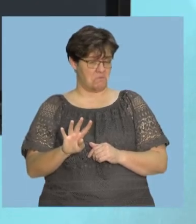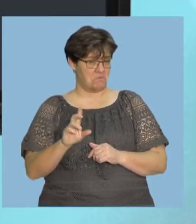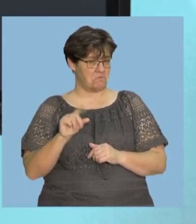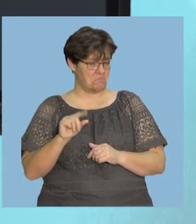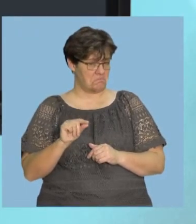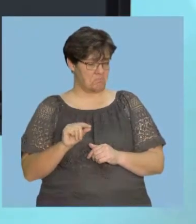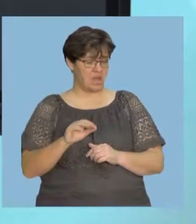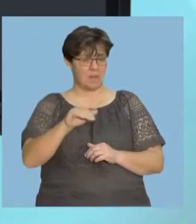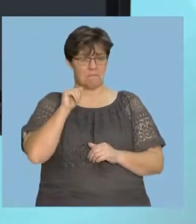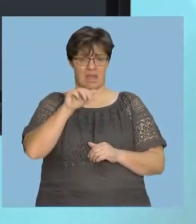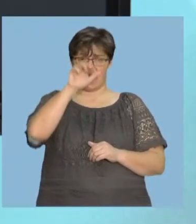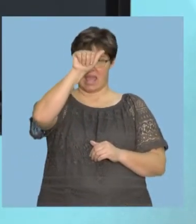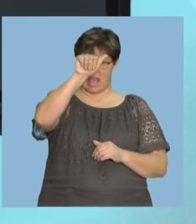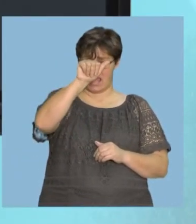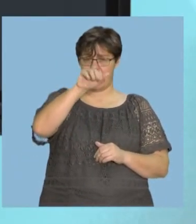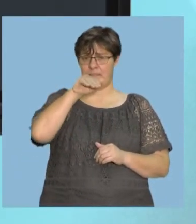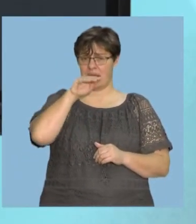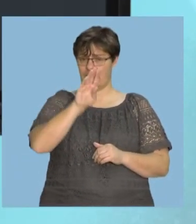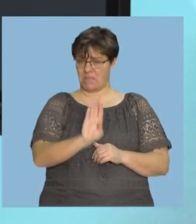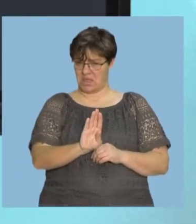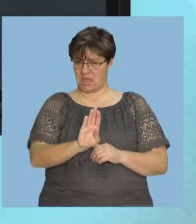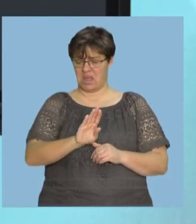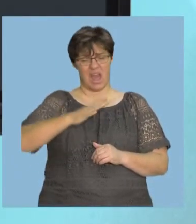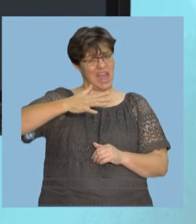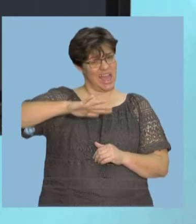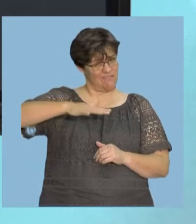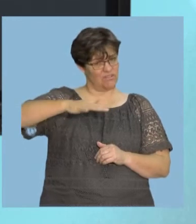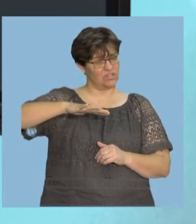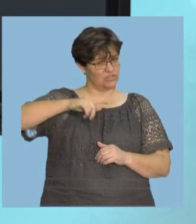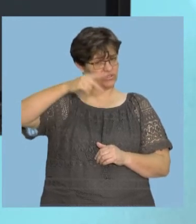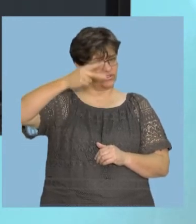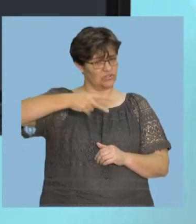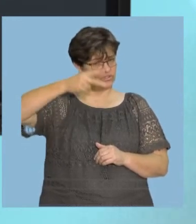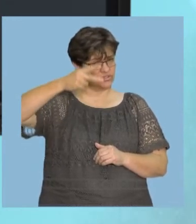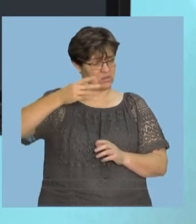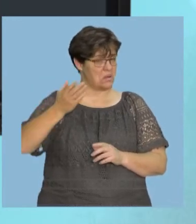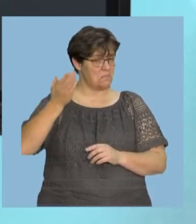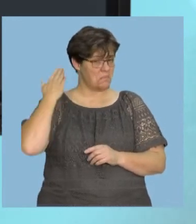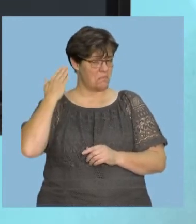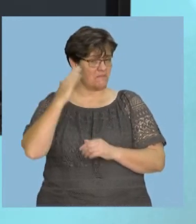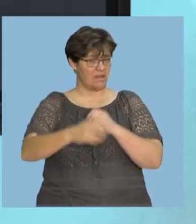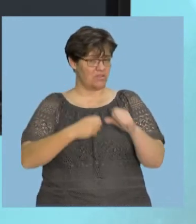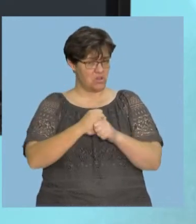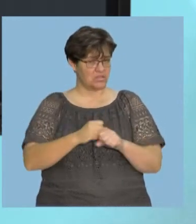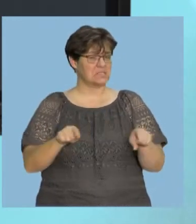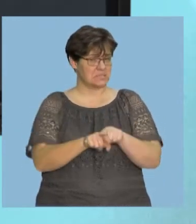Bank A and Bank B, the average in the past 5 years is the